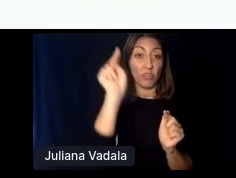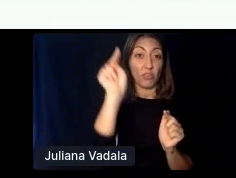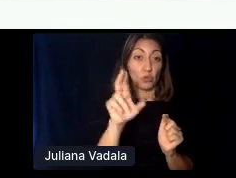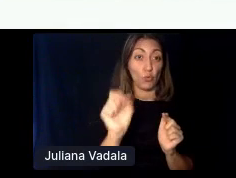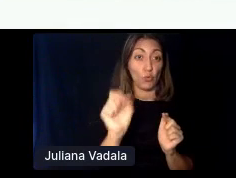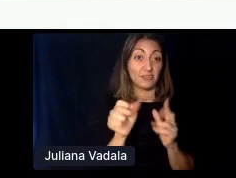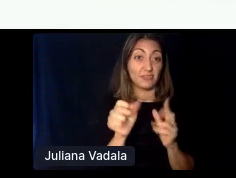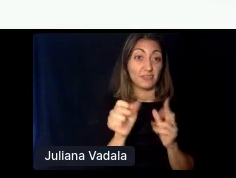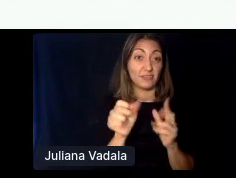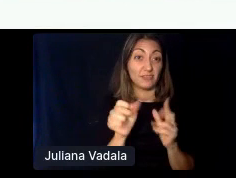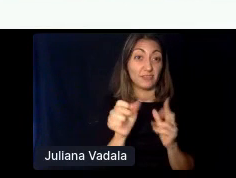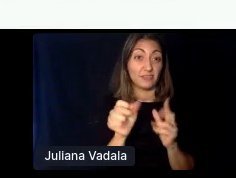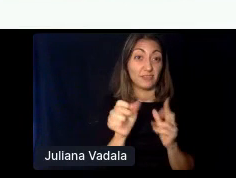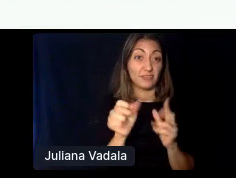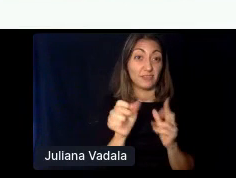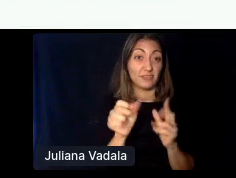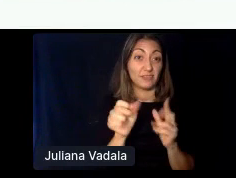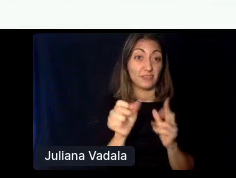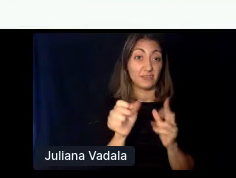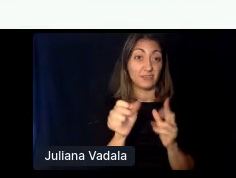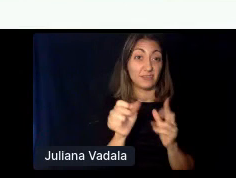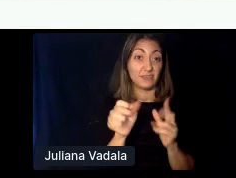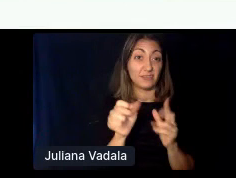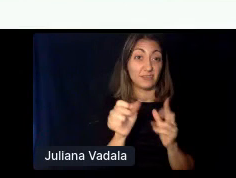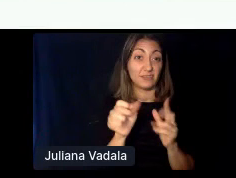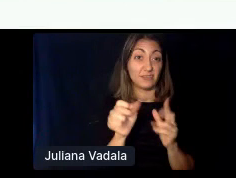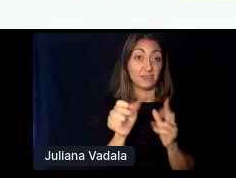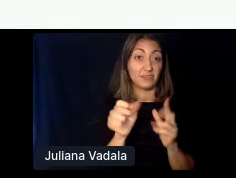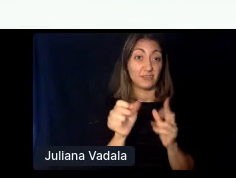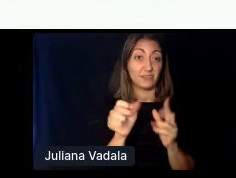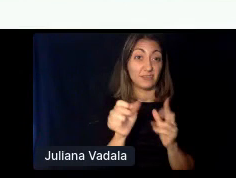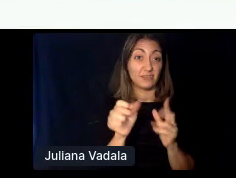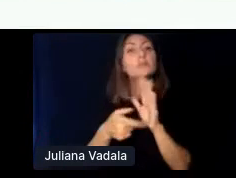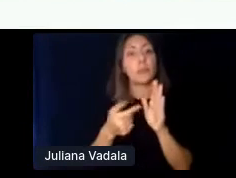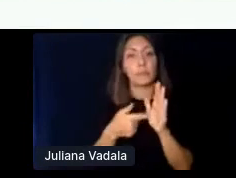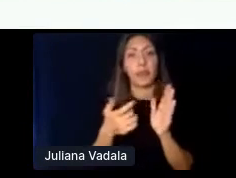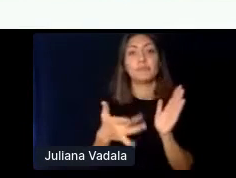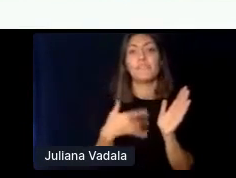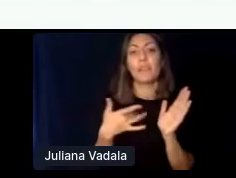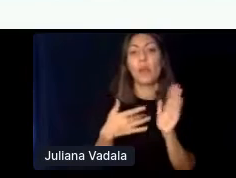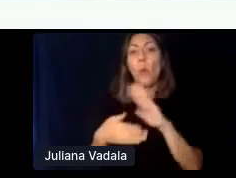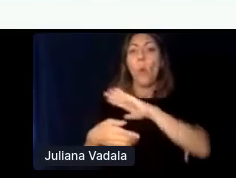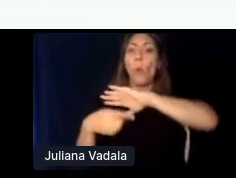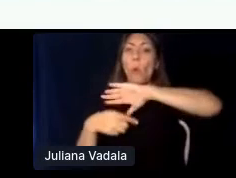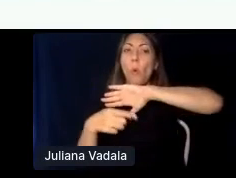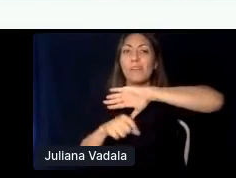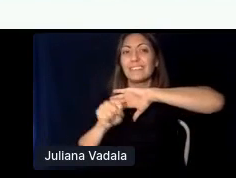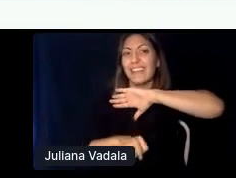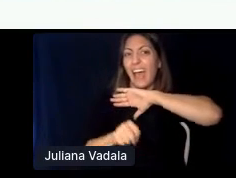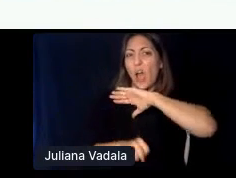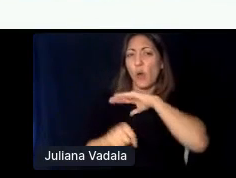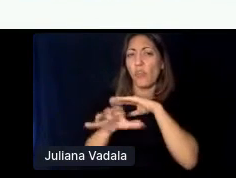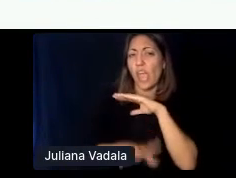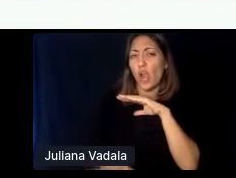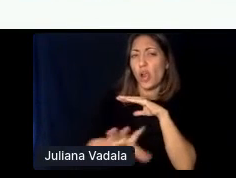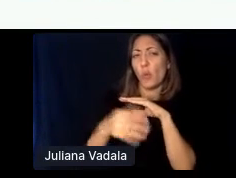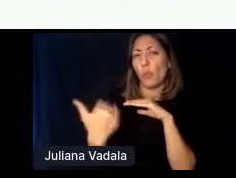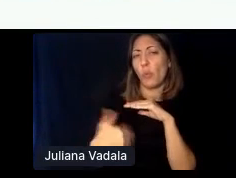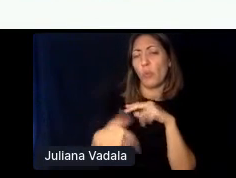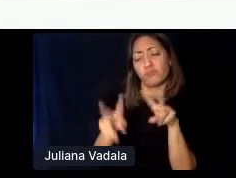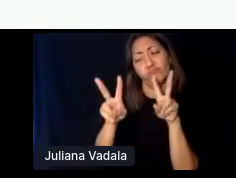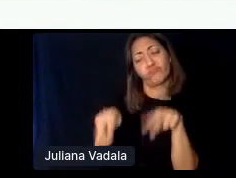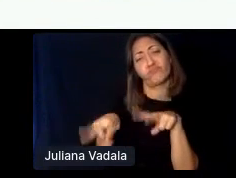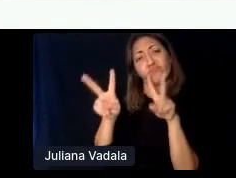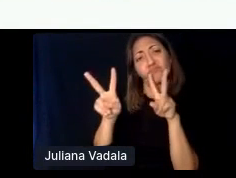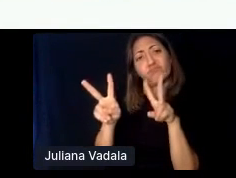the United States or any intersection of those sometimes get into problematic territory of looking down on folks in typically red or rural parts